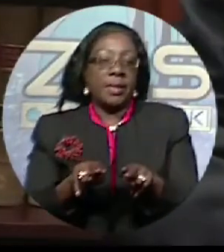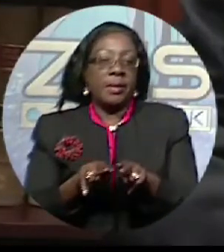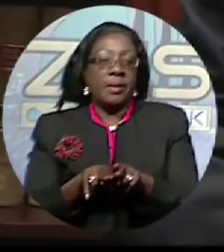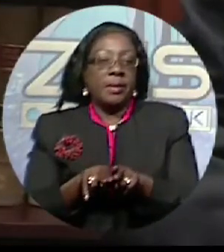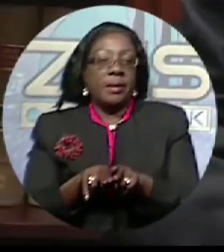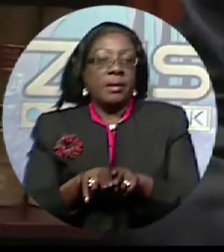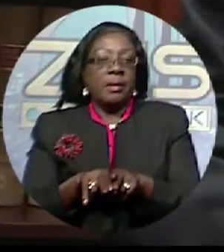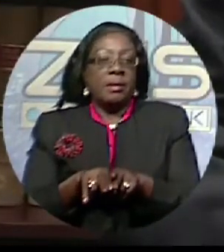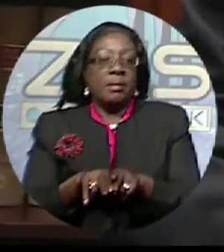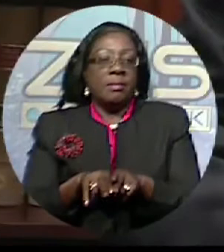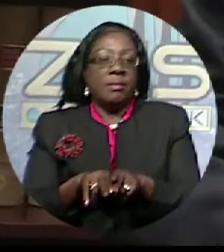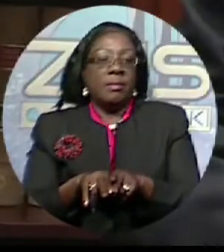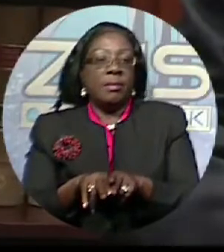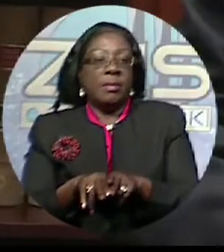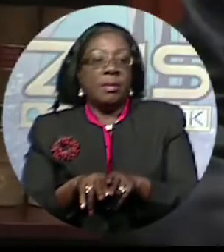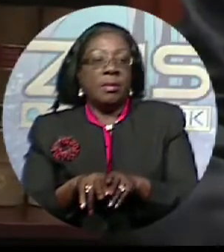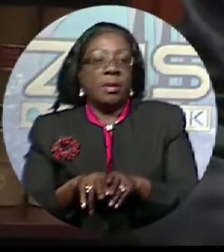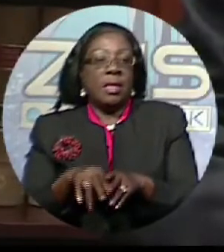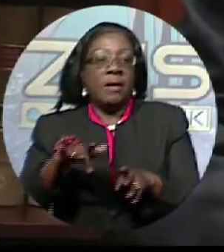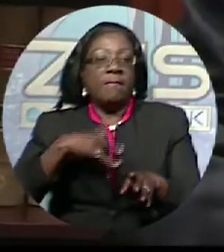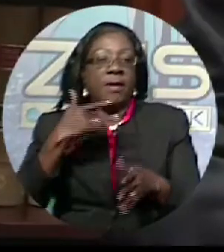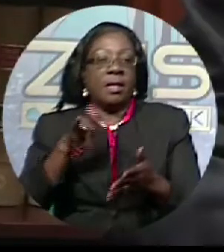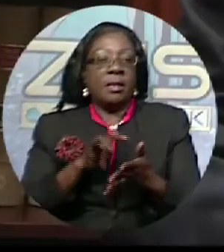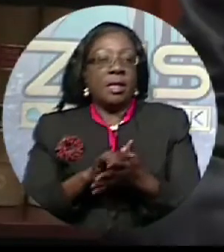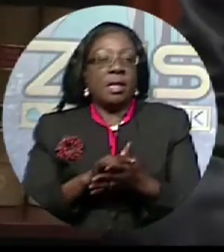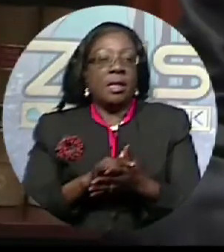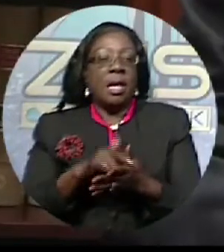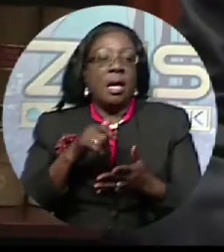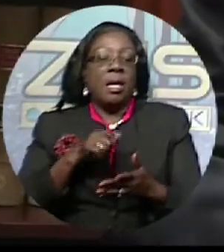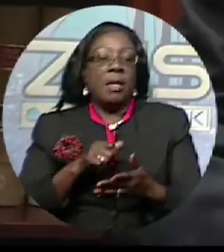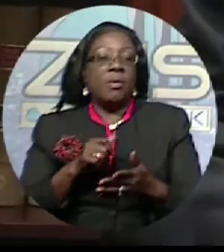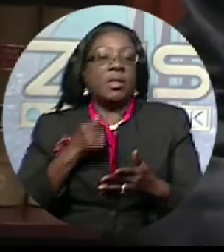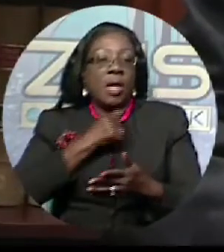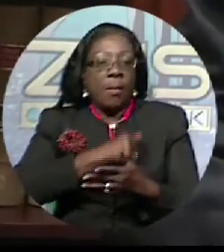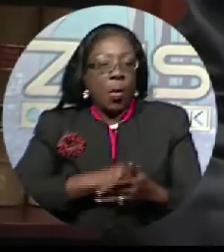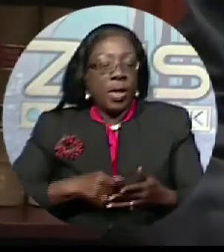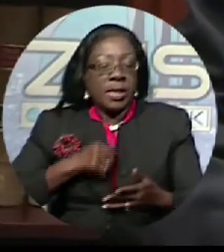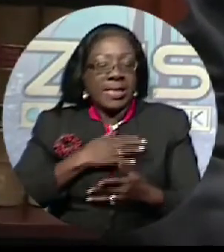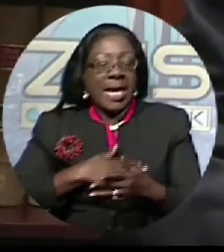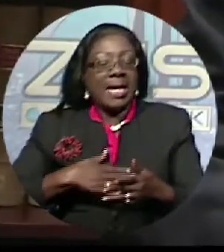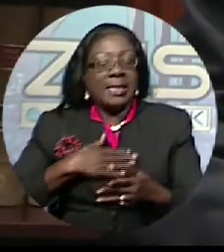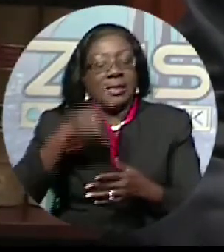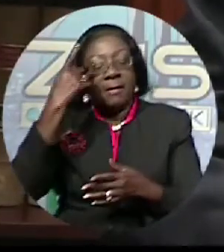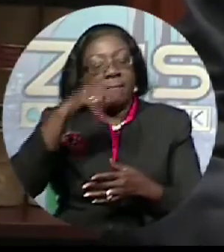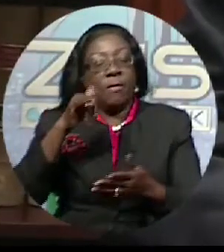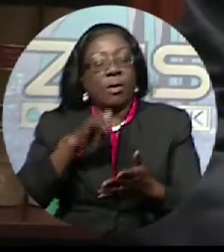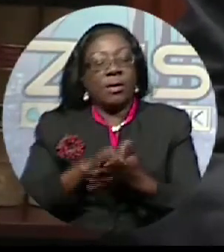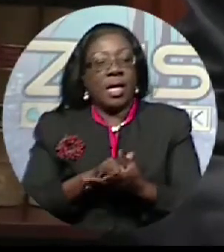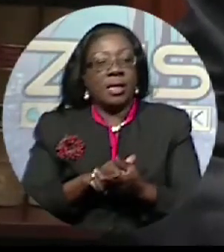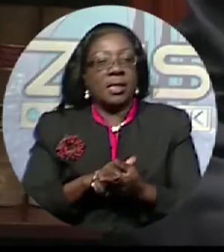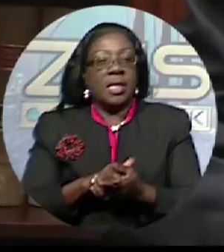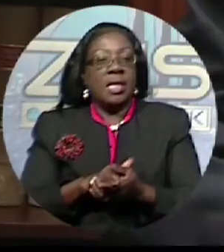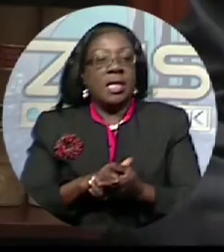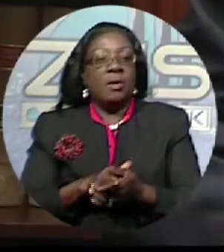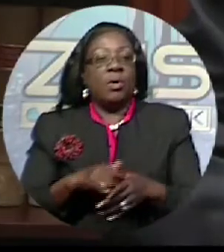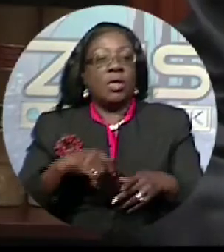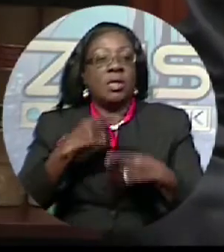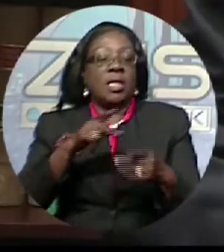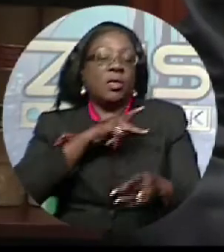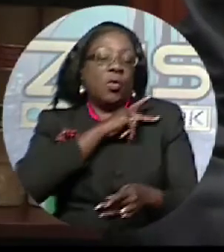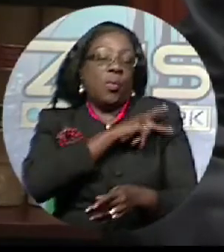and that even though reparations were paid, he felt that an apology had previously been given. He wanted to extend his own personal